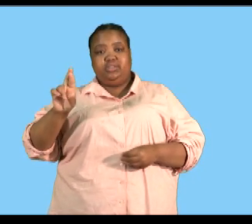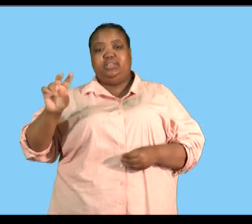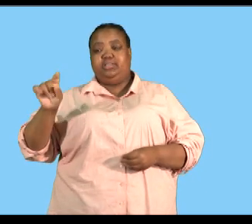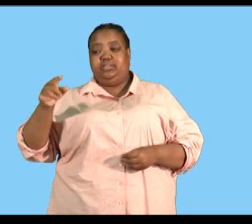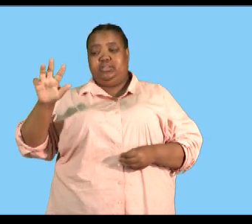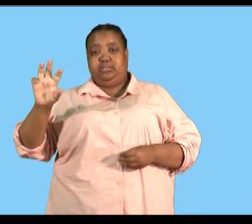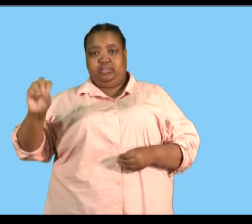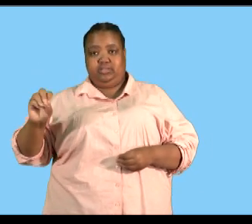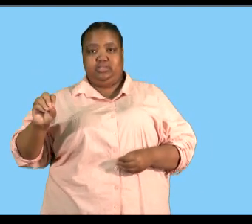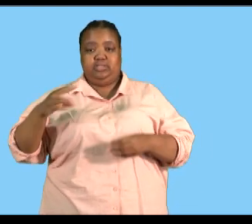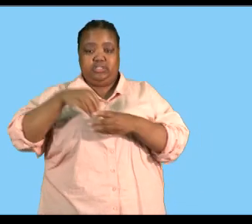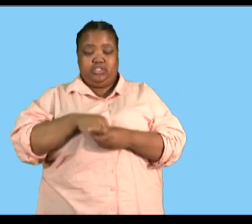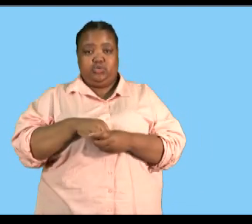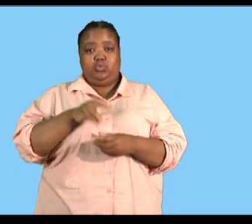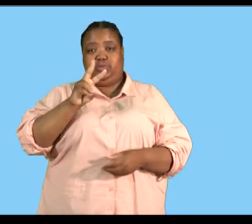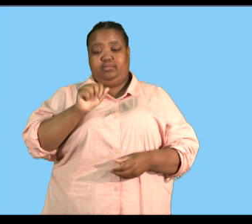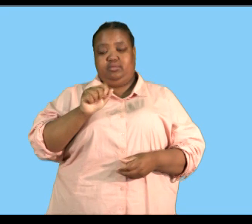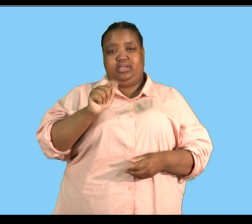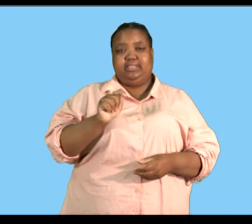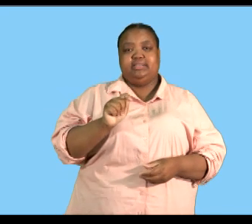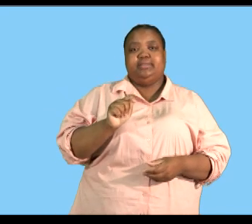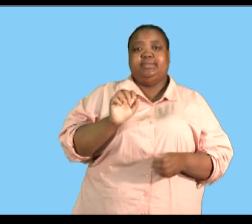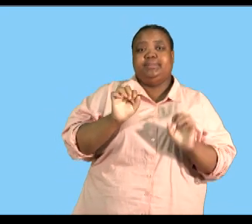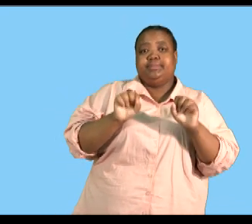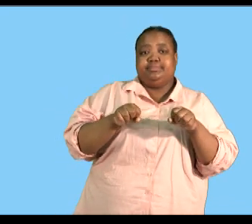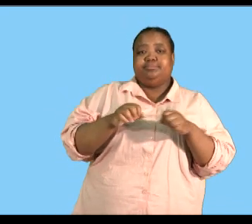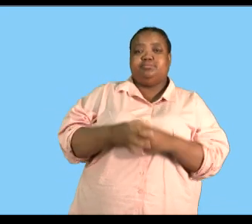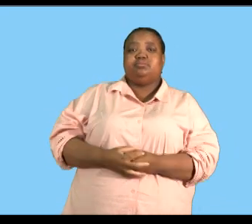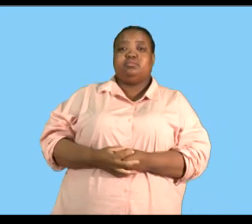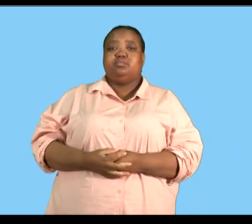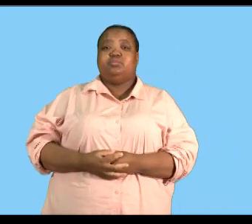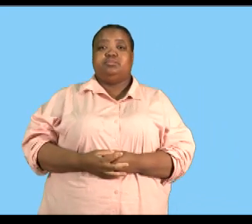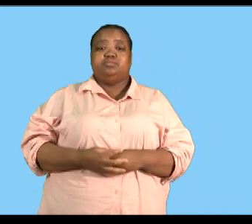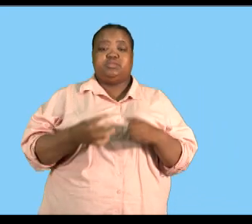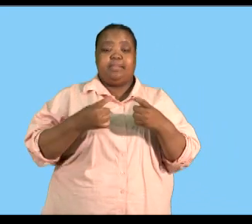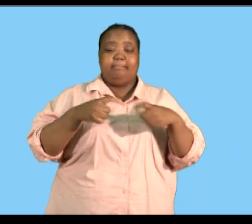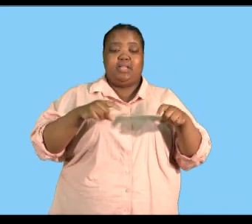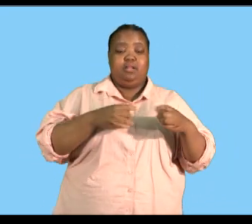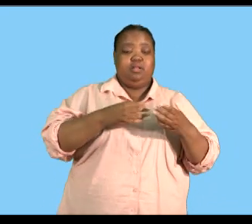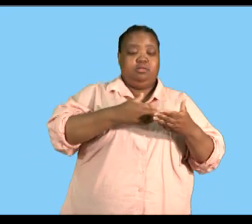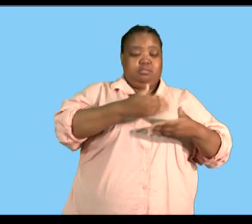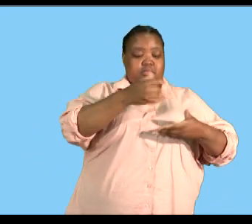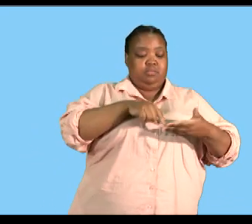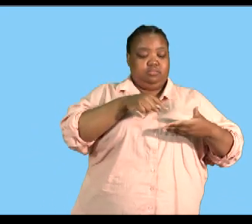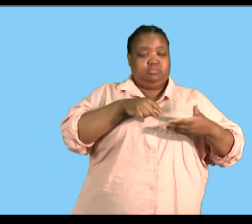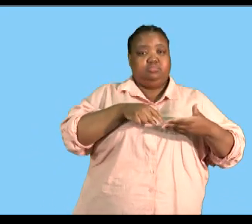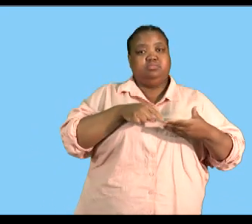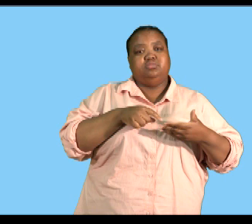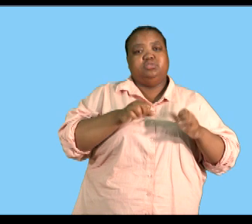VAT. So meaning this is what they'll be paying for the bill. Now, they need to pay the